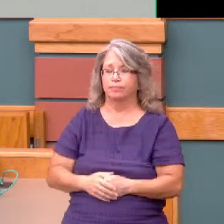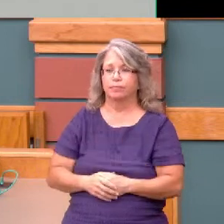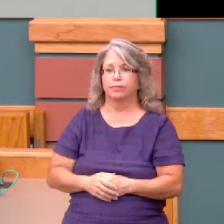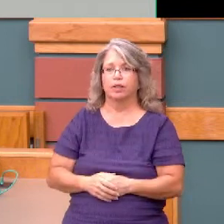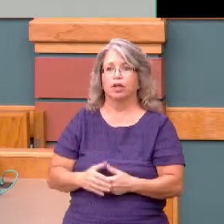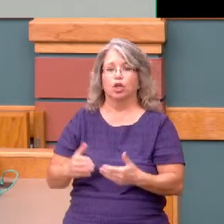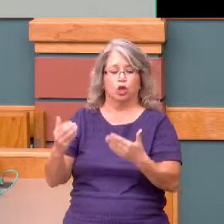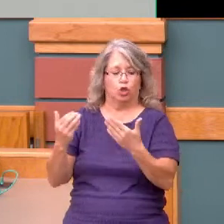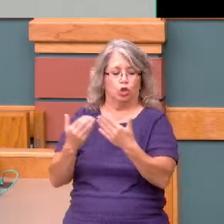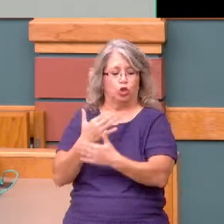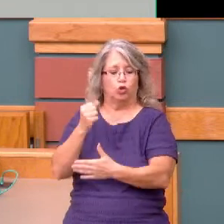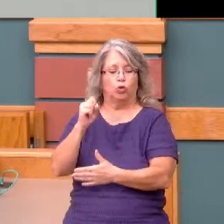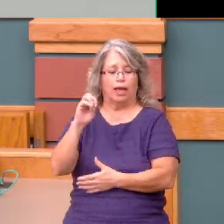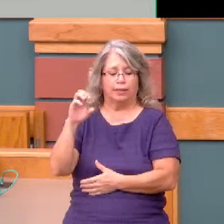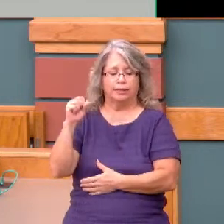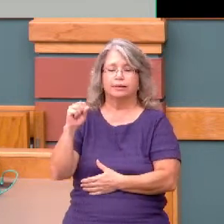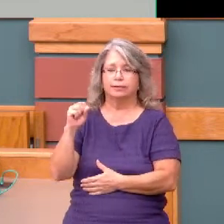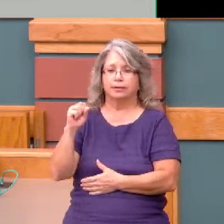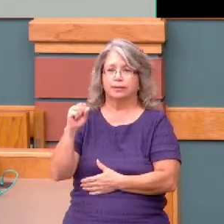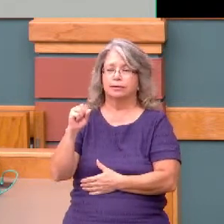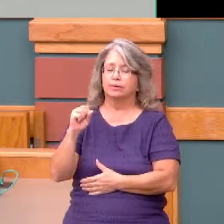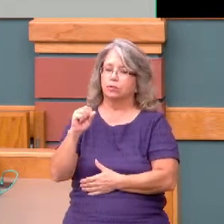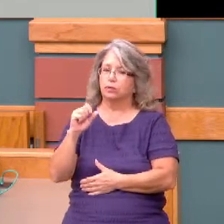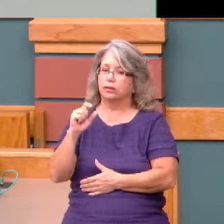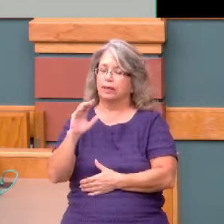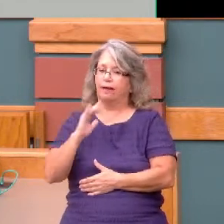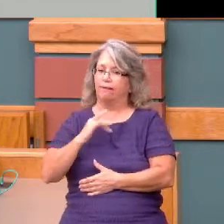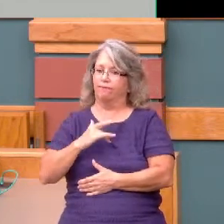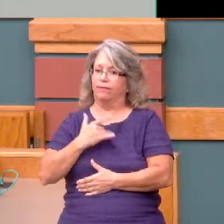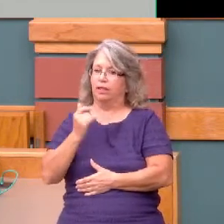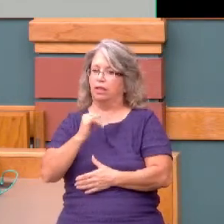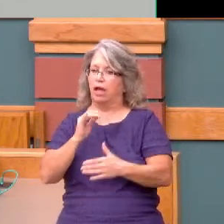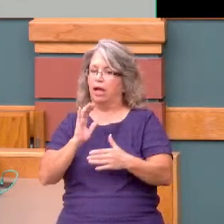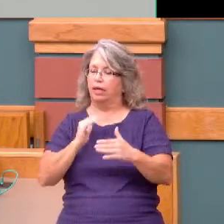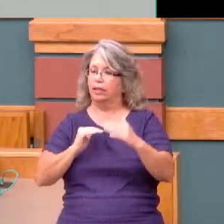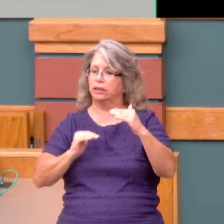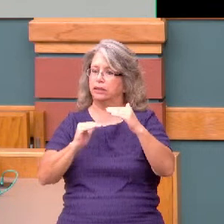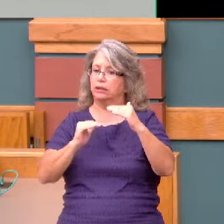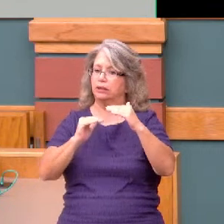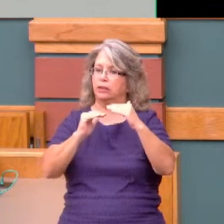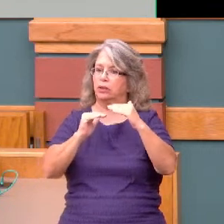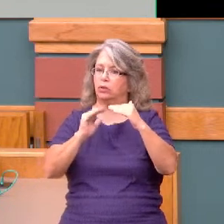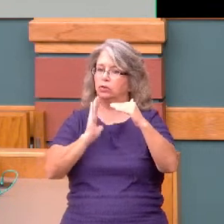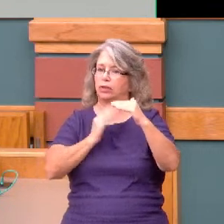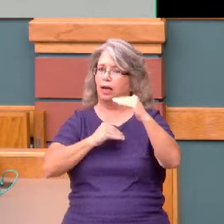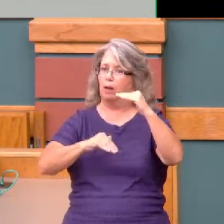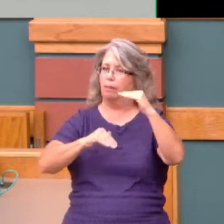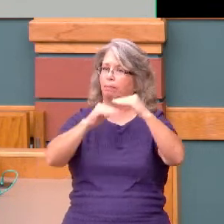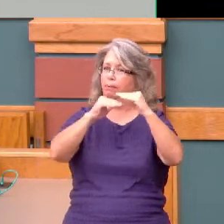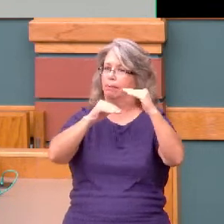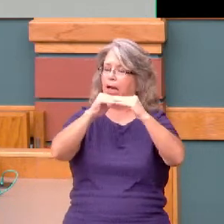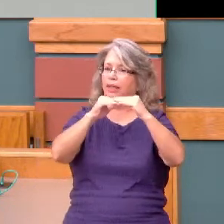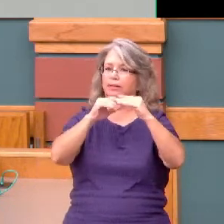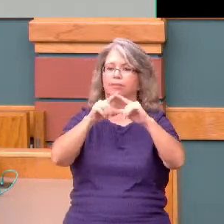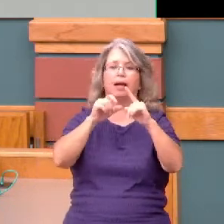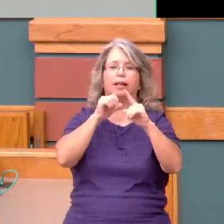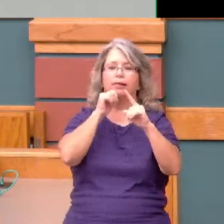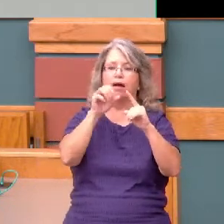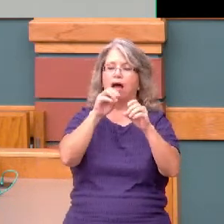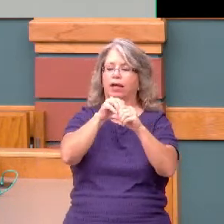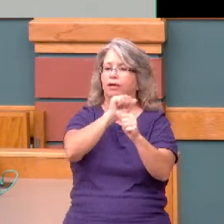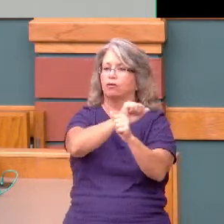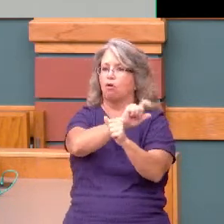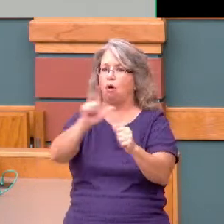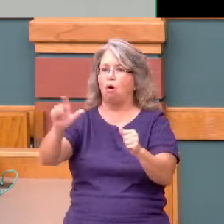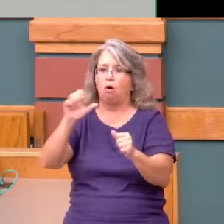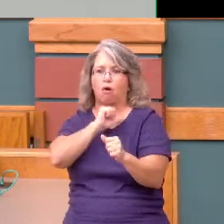not across all age groups. And I urge caution because sometimes the way that we're fitting these lines, they can